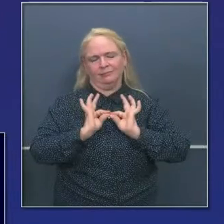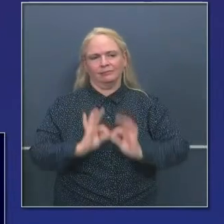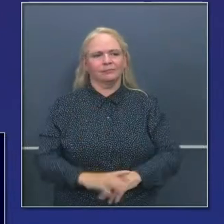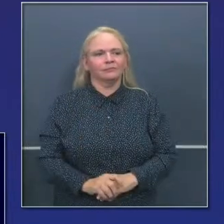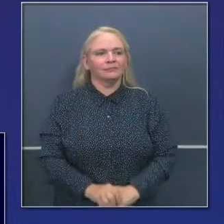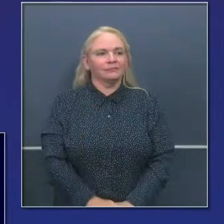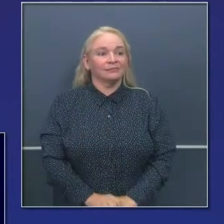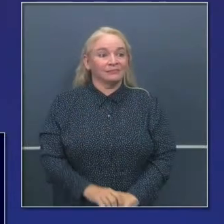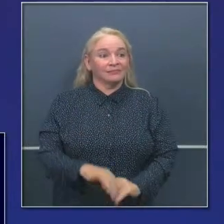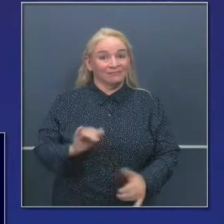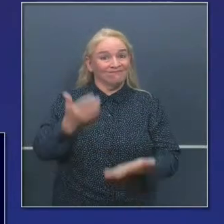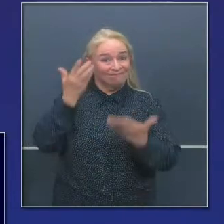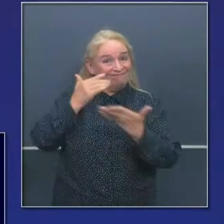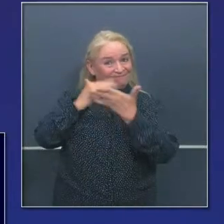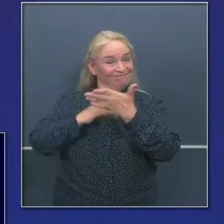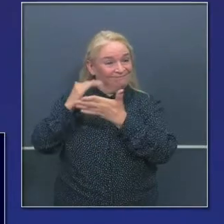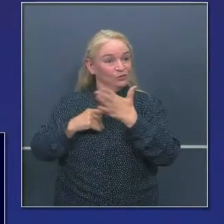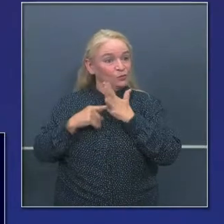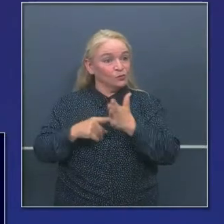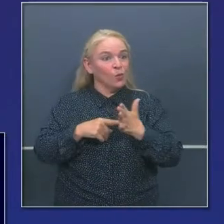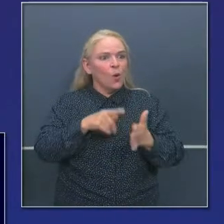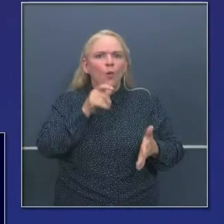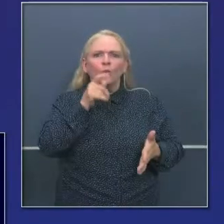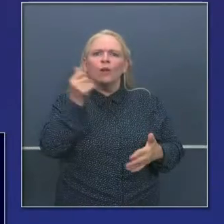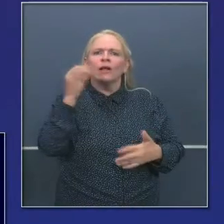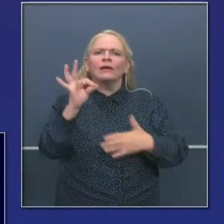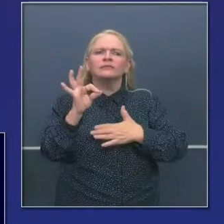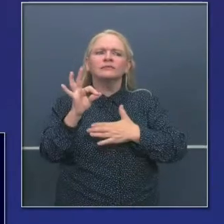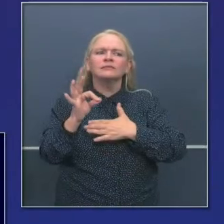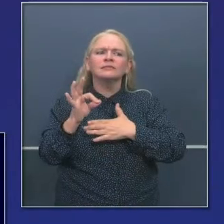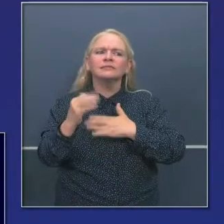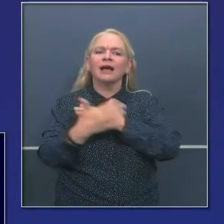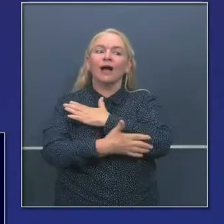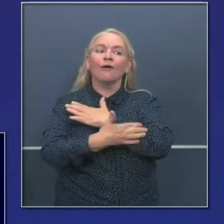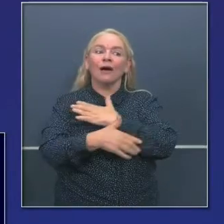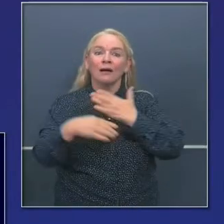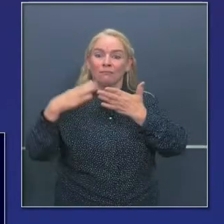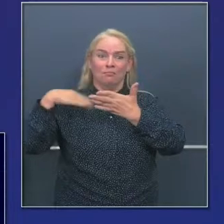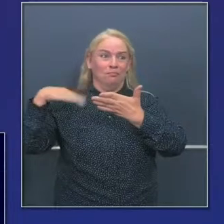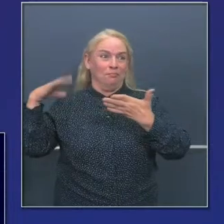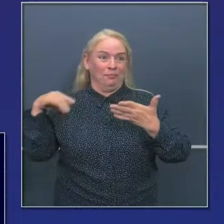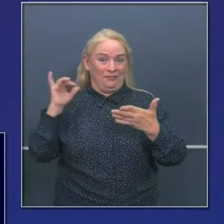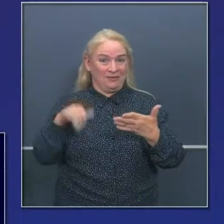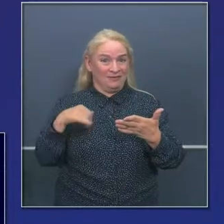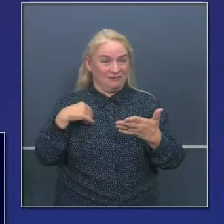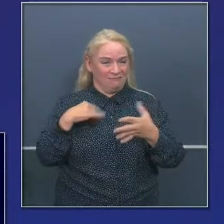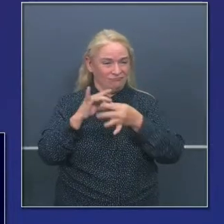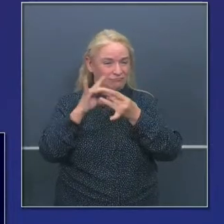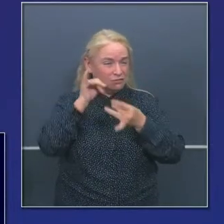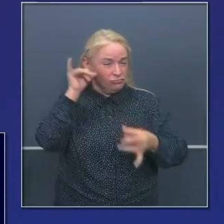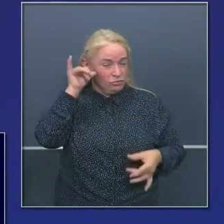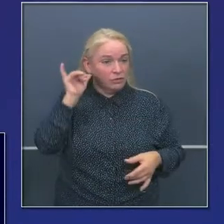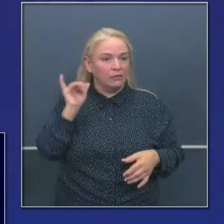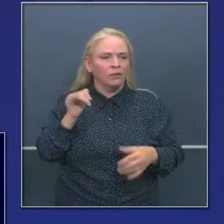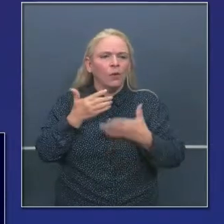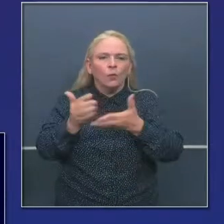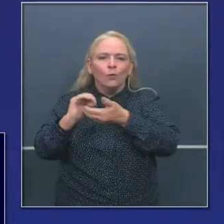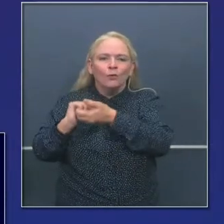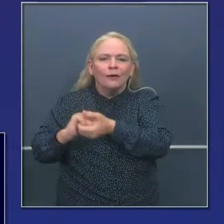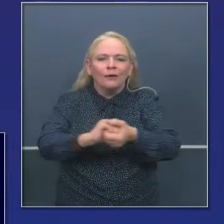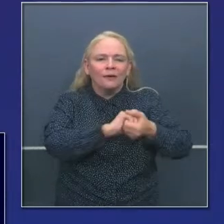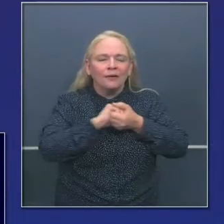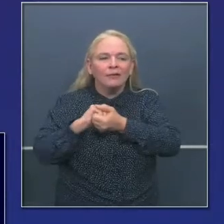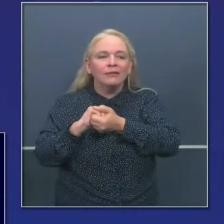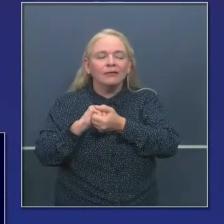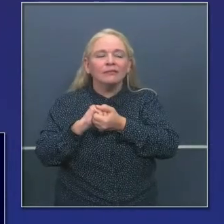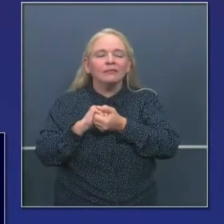vast majority of the 19 counties. We're working with the other counties, and we made this clear, again, in the spirit of partnership, that we